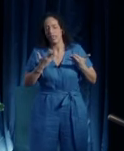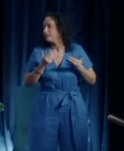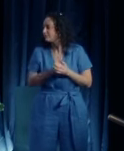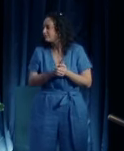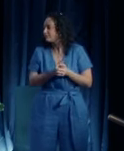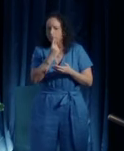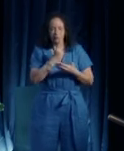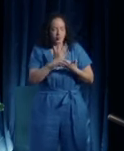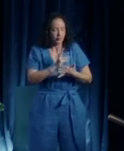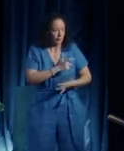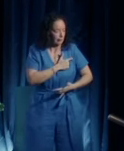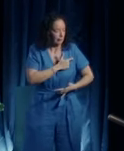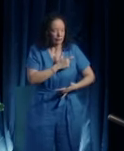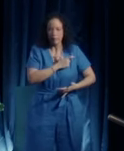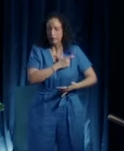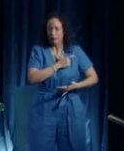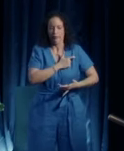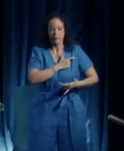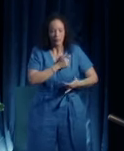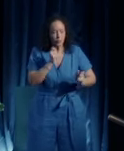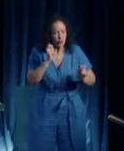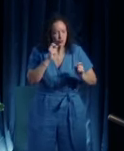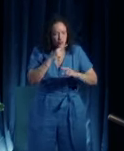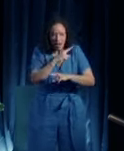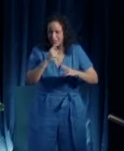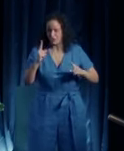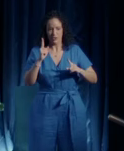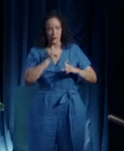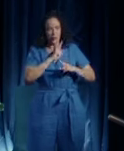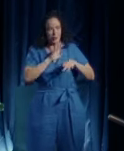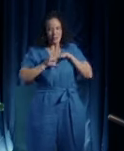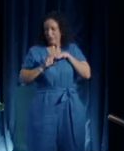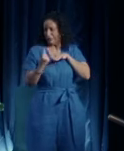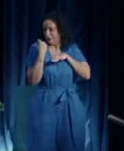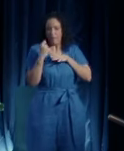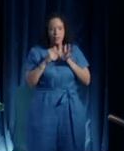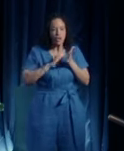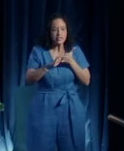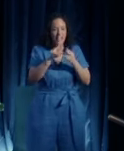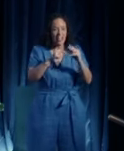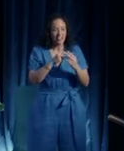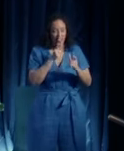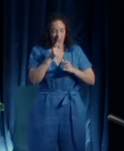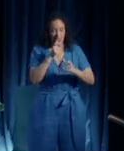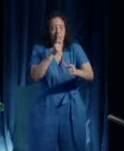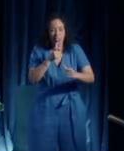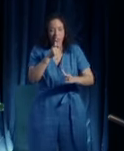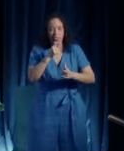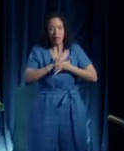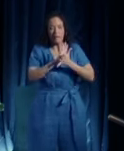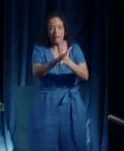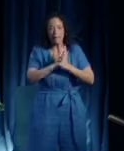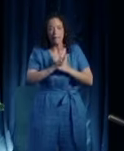really, really nervous, which is really strange because we did an event on Thursday, so if I fluff my lines, then, you know, I can only